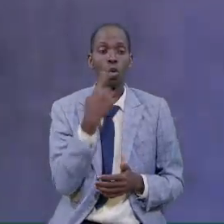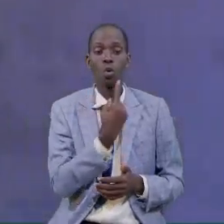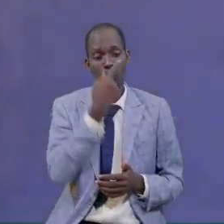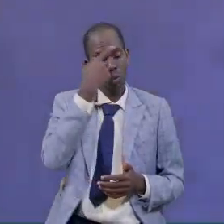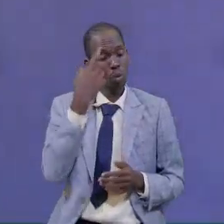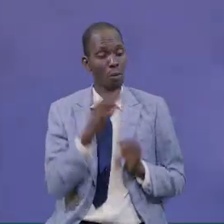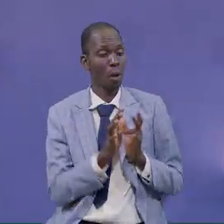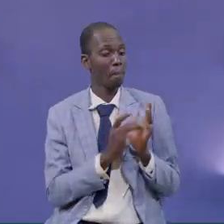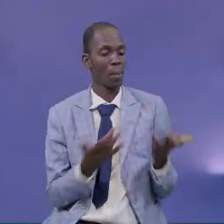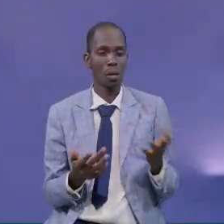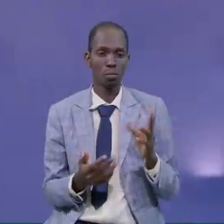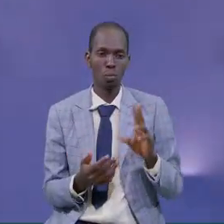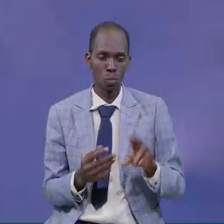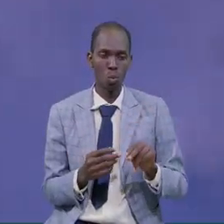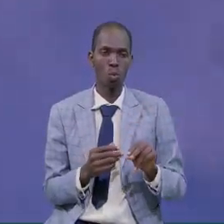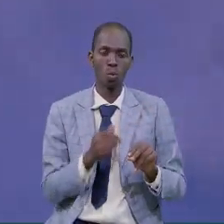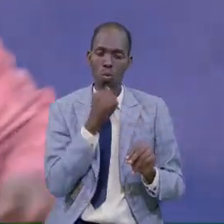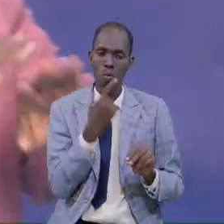me